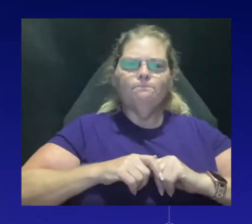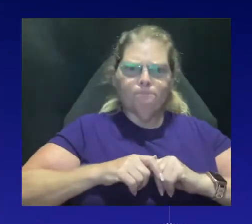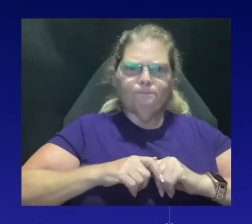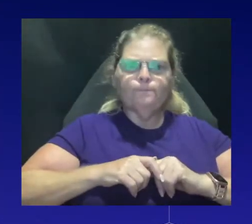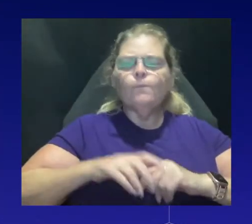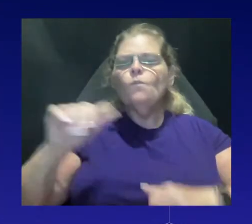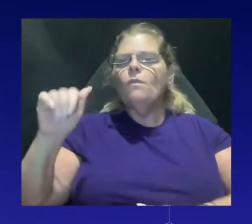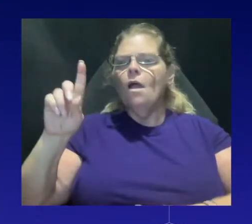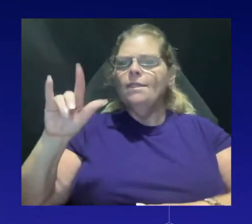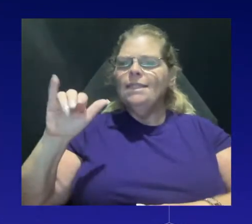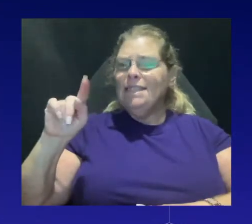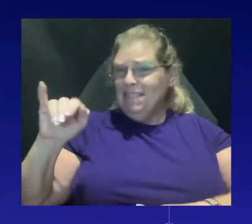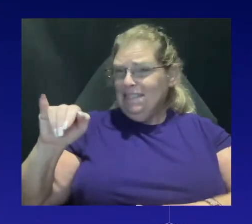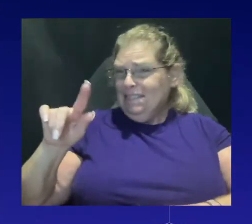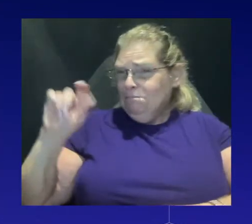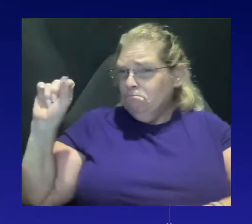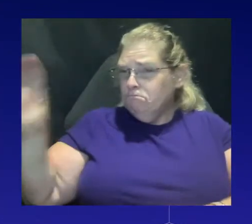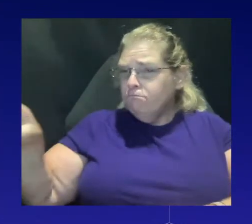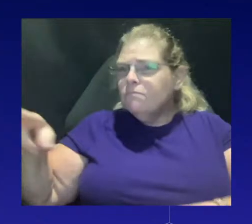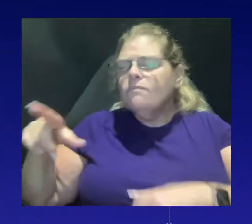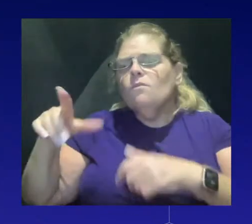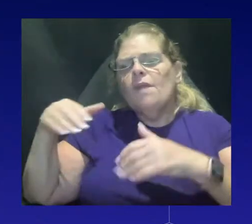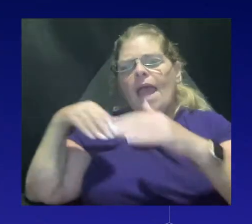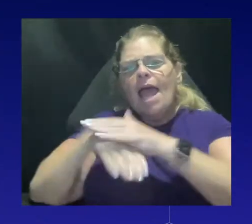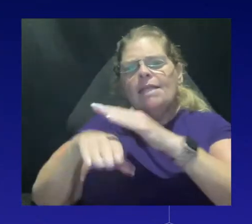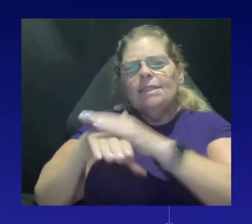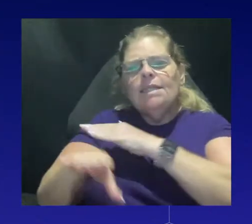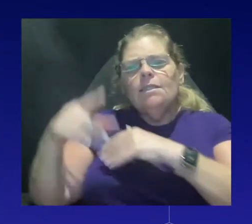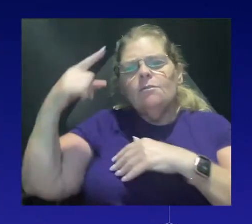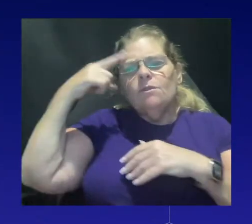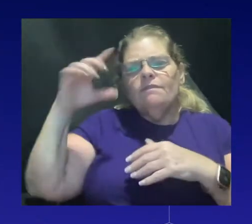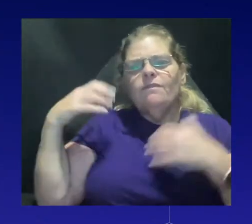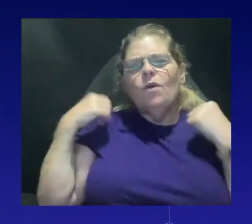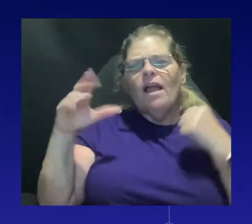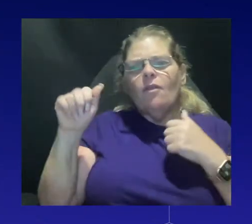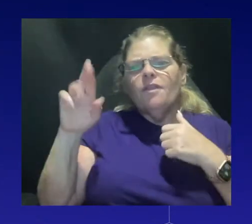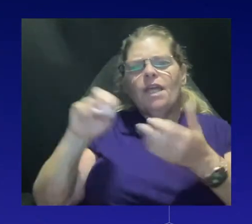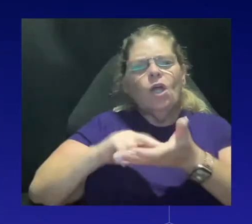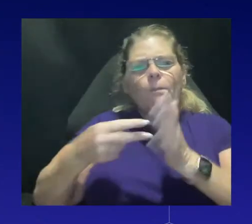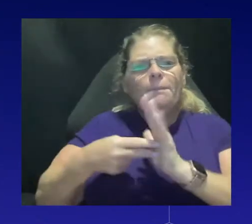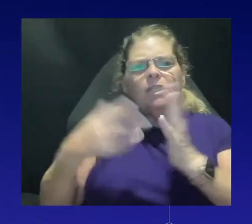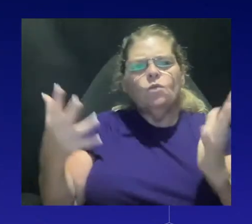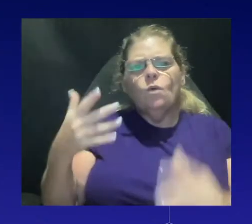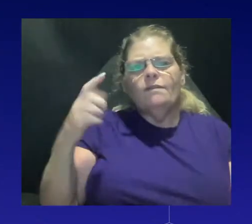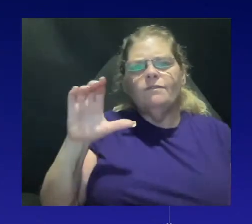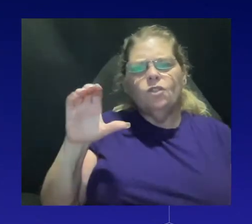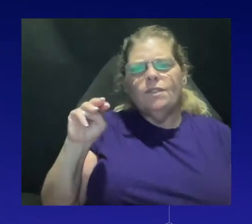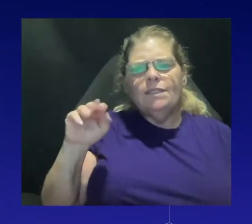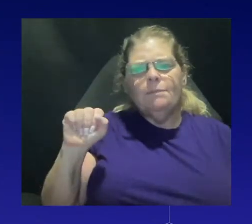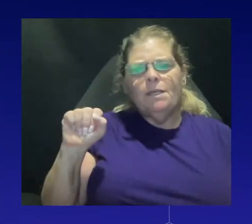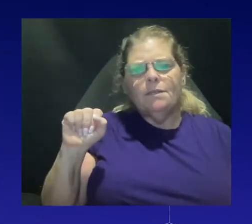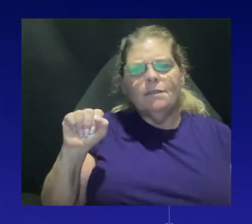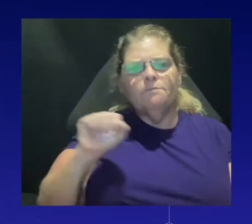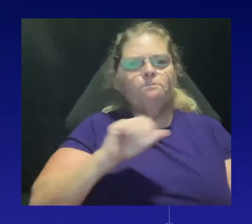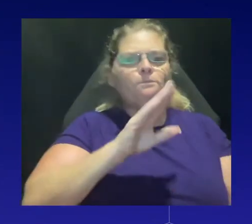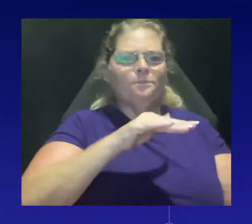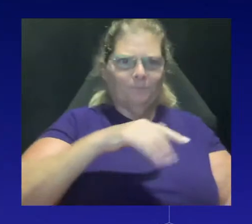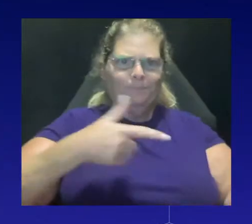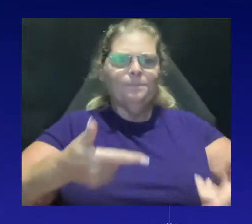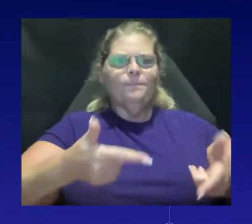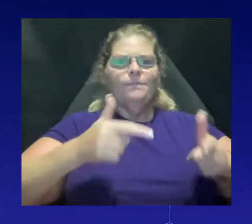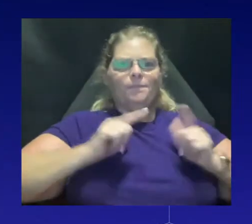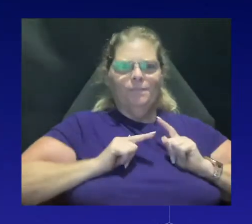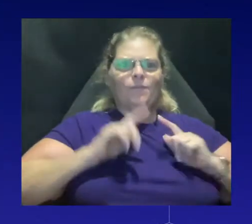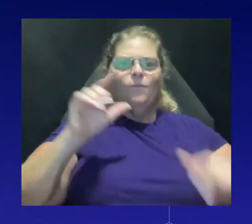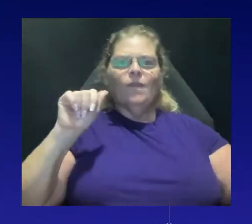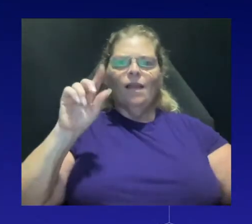what access to healthcare means at CMS. Thanks, Kristen. And can folks hear me? Yes. I'll just add my quick thank you to